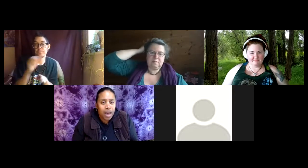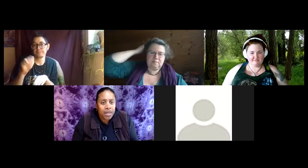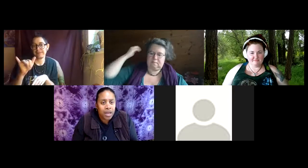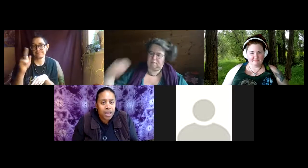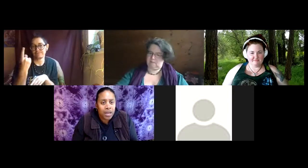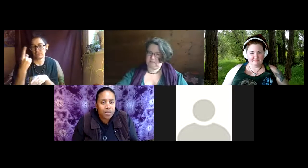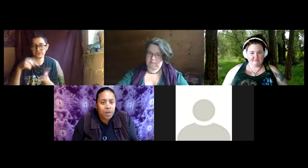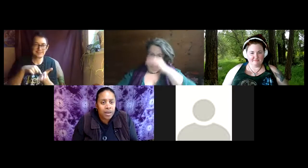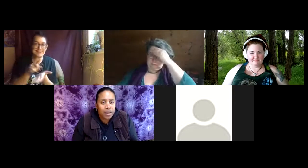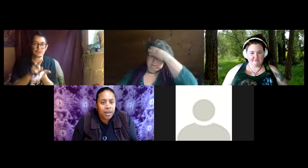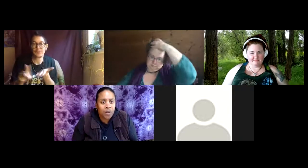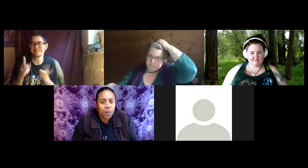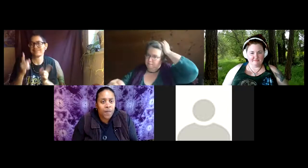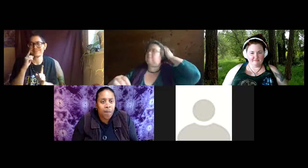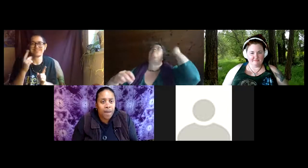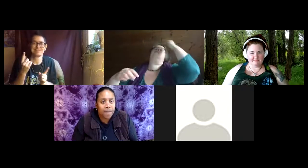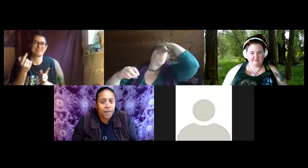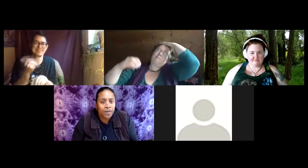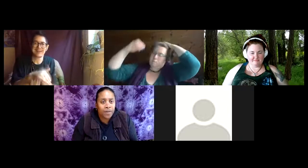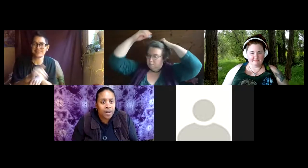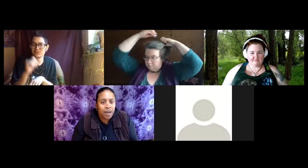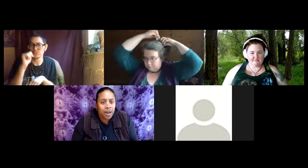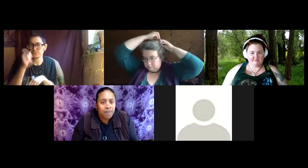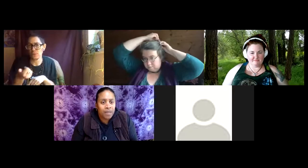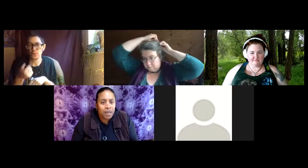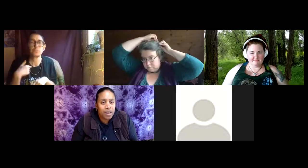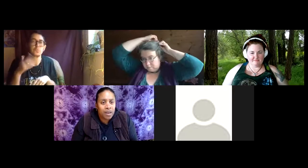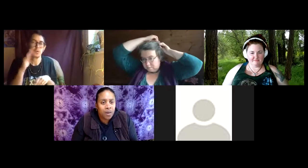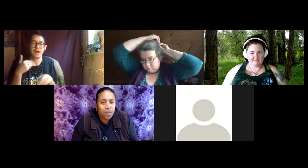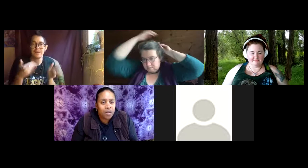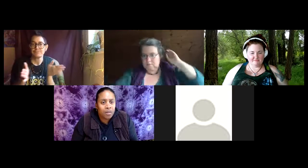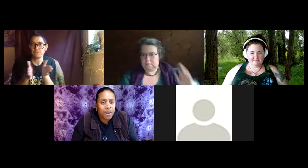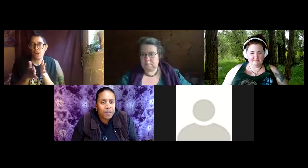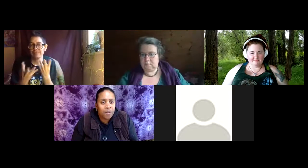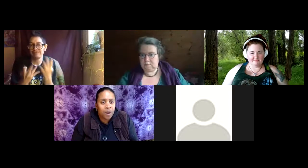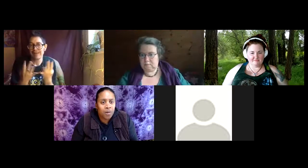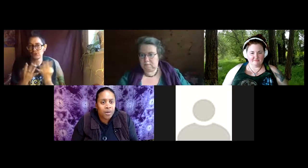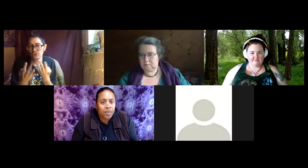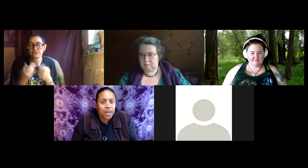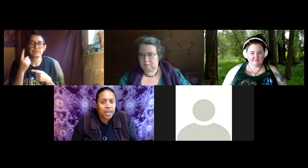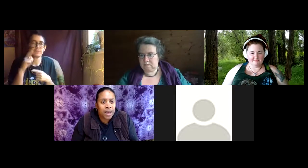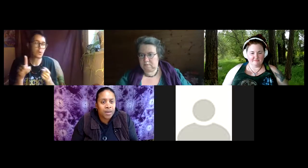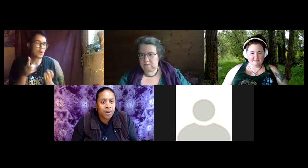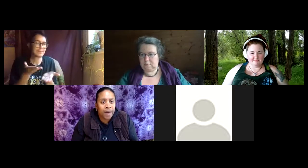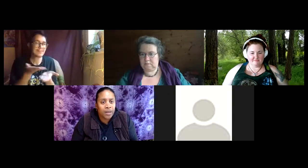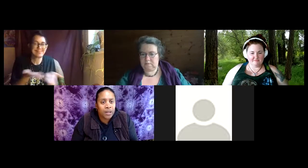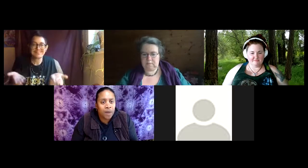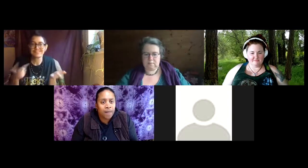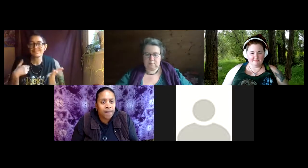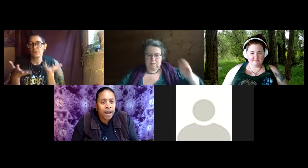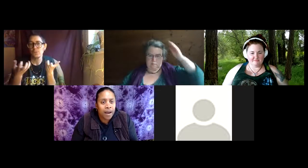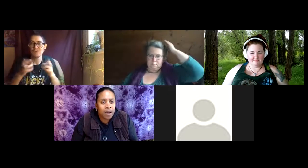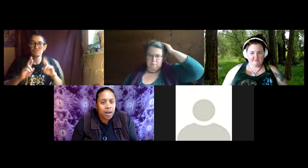I think this week, and so before May 1st, I'm thinking, you know, then maybe tomorrow or something like that. And so having a